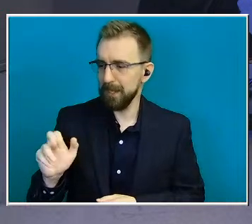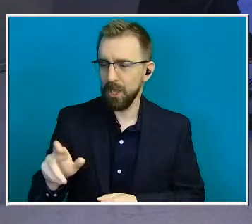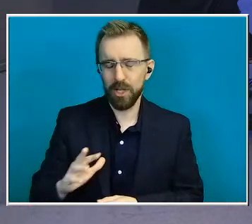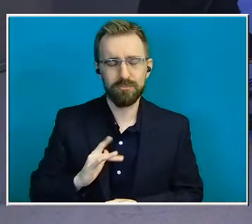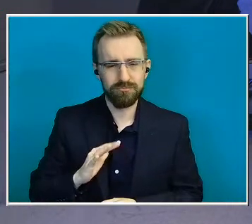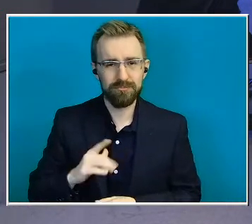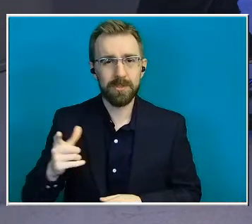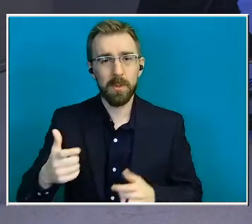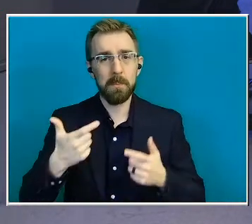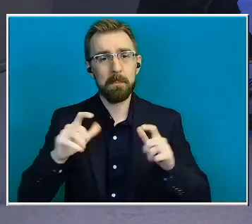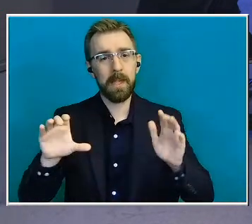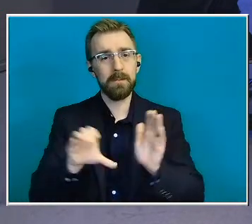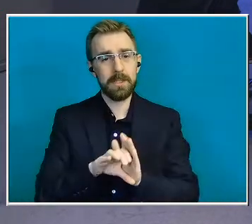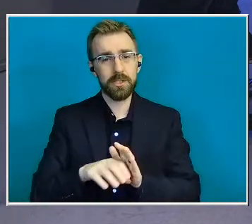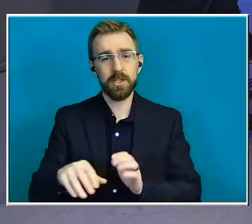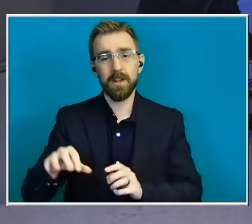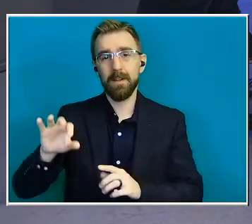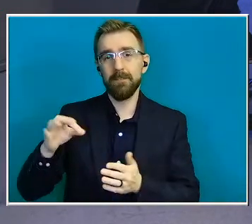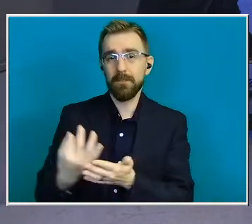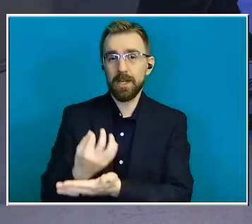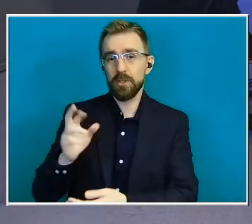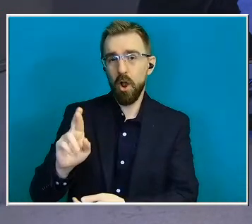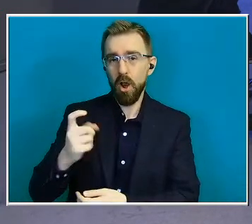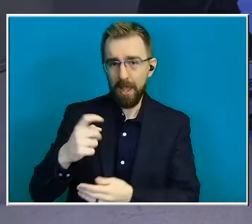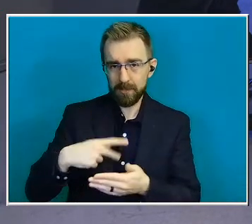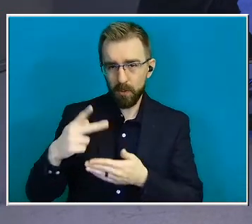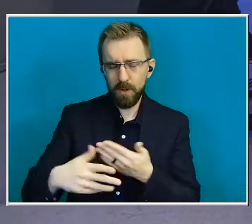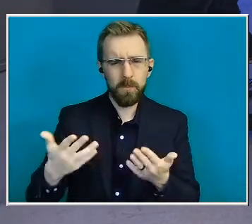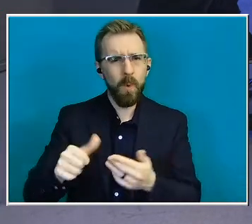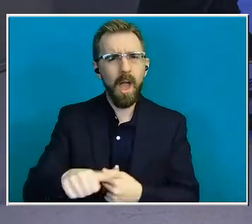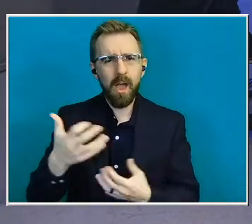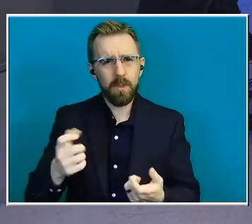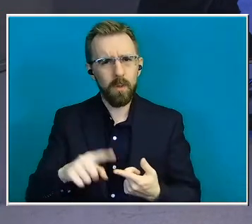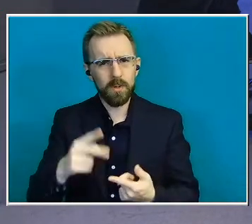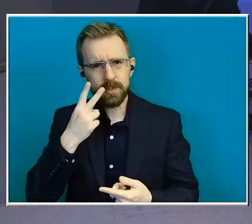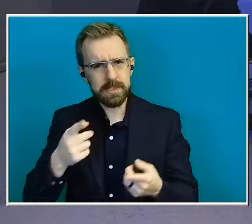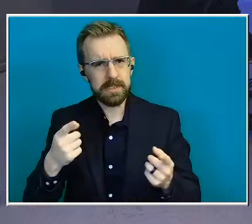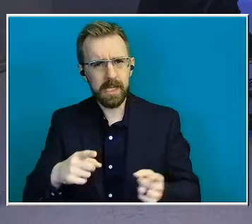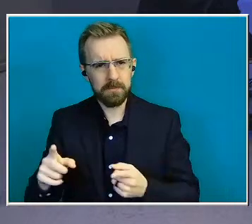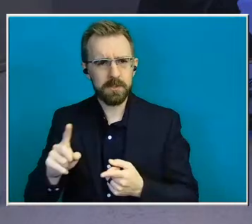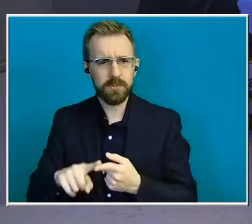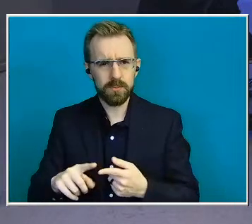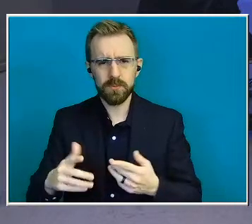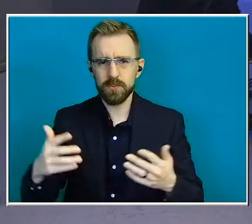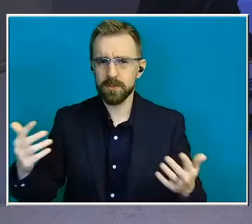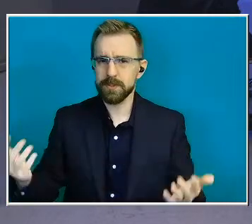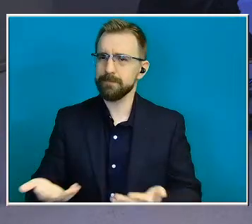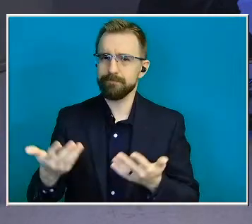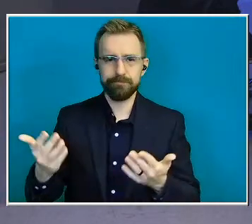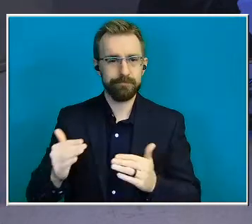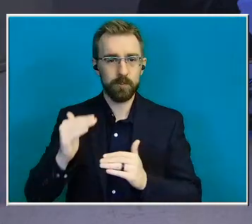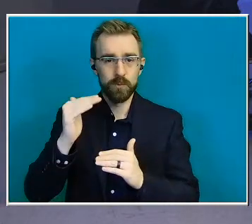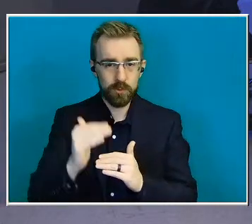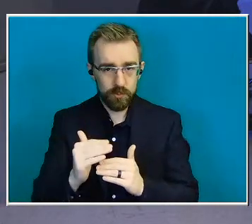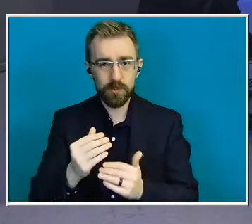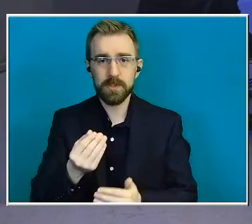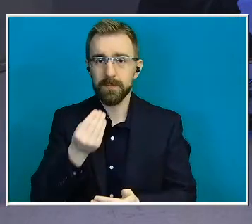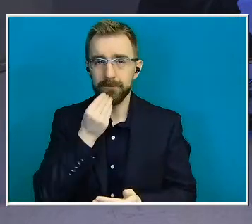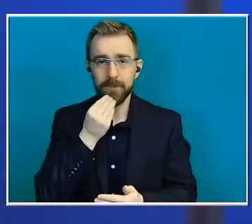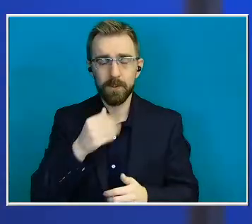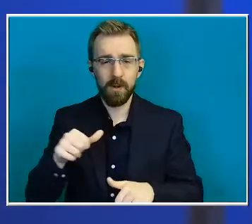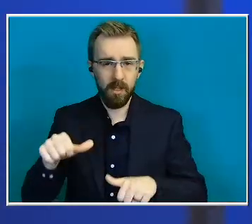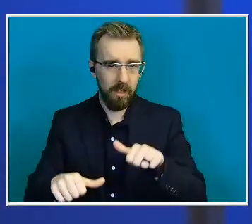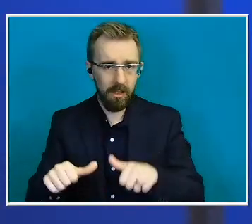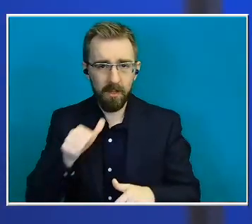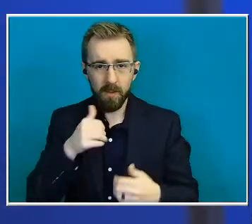program, what else would we like to see happen to reduce food insecurity? Well, I think it's